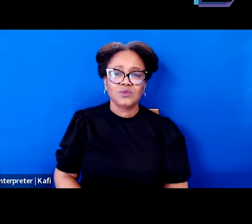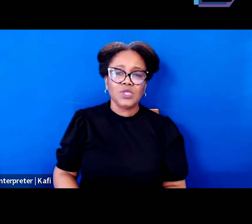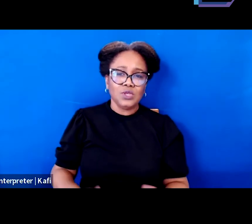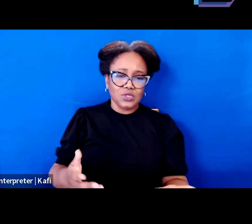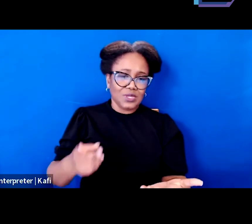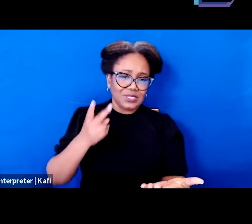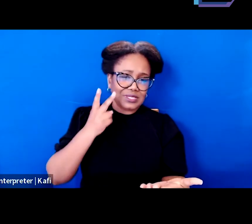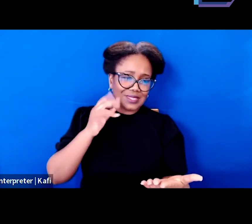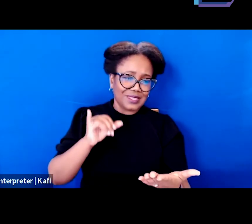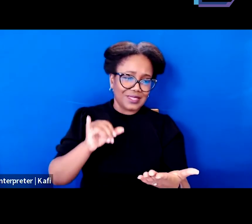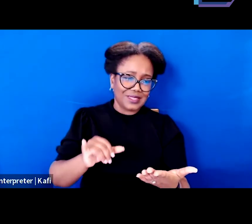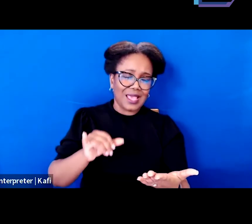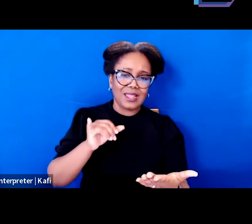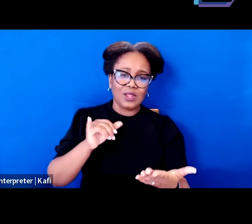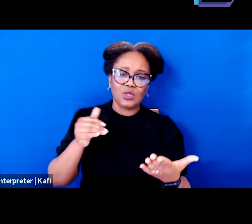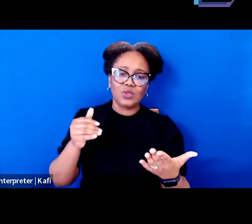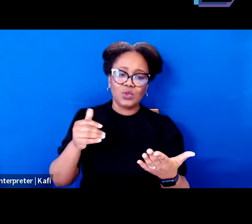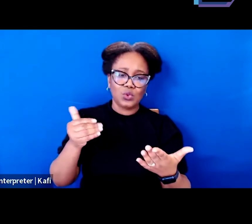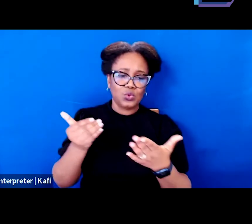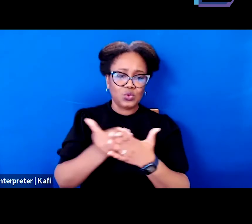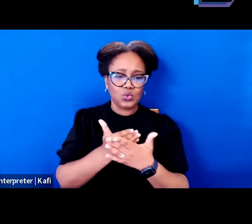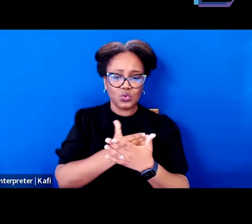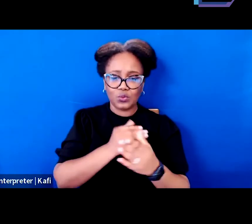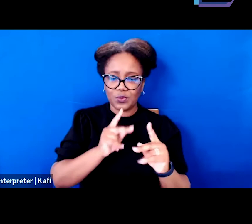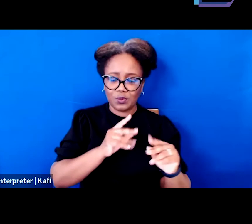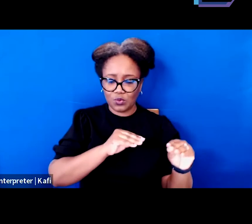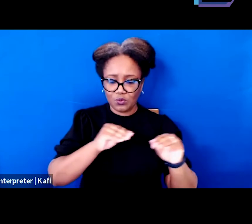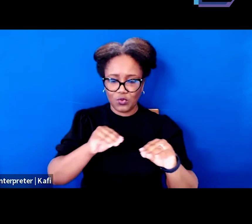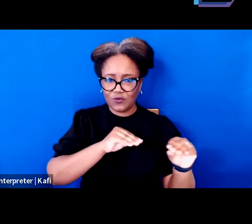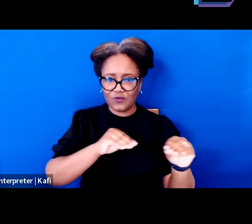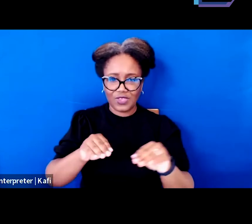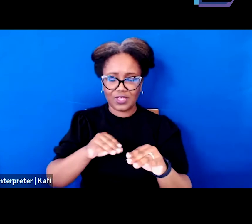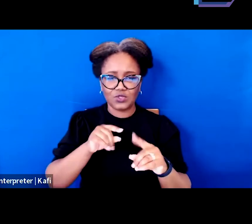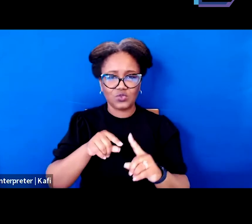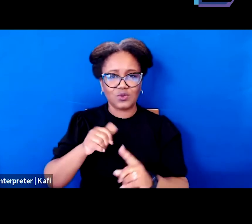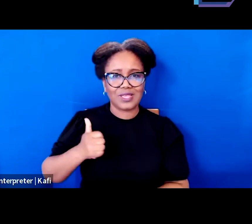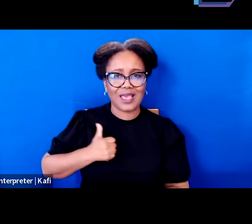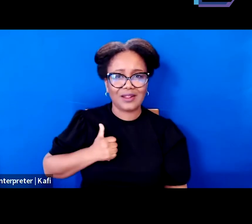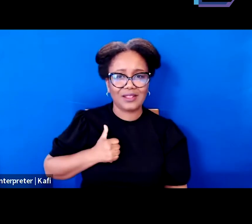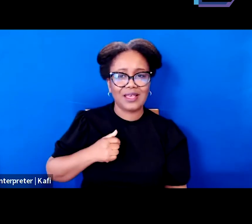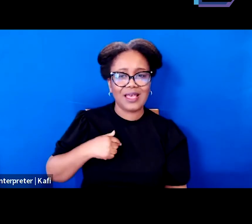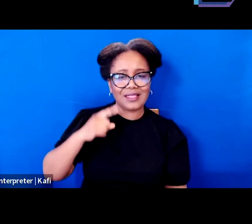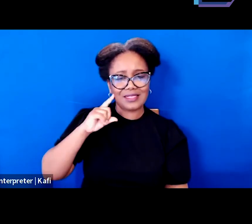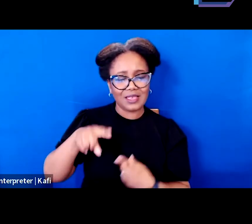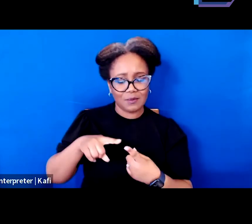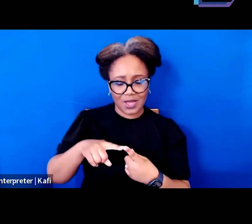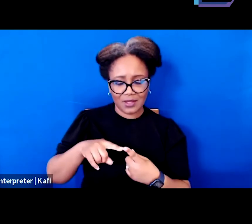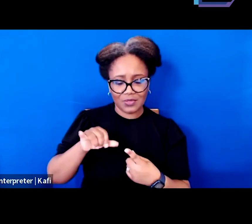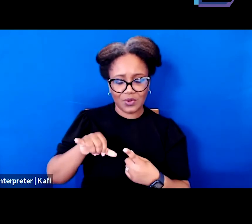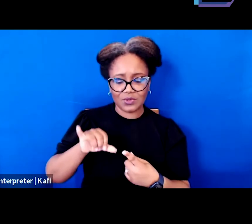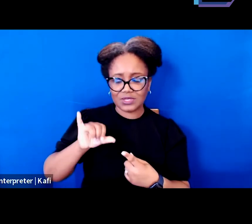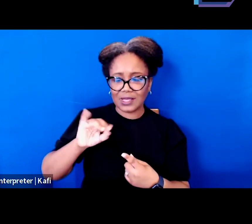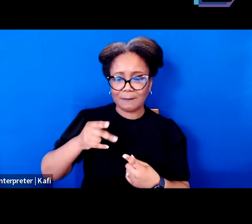the ways in which racist misogyny is in effect and grinding down the lives of Black